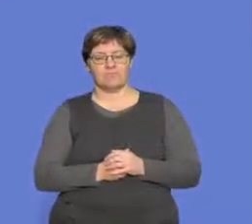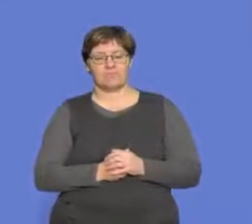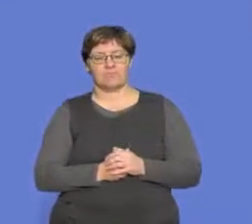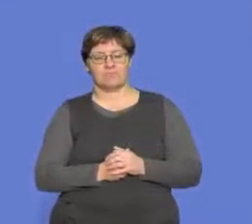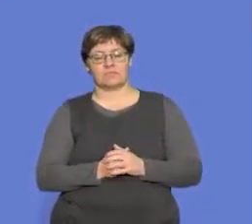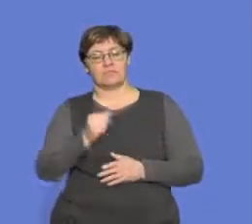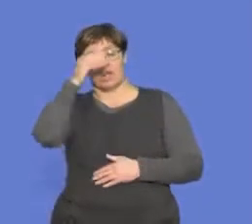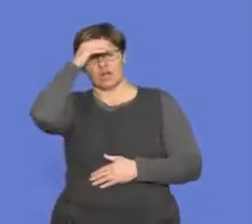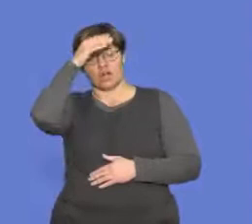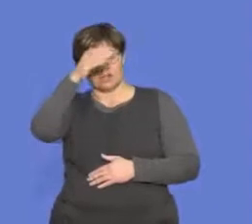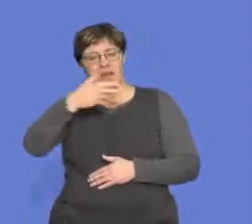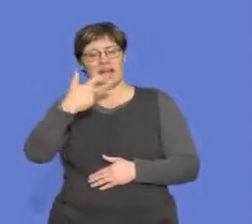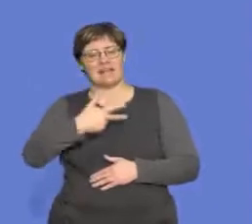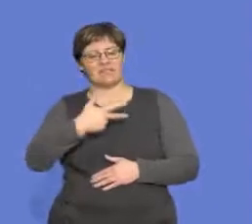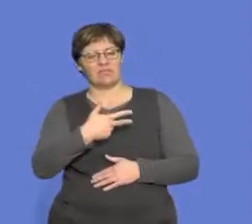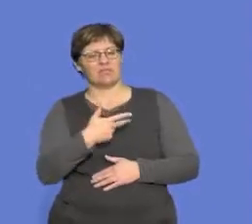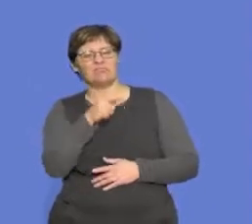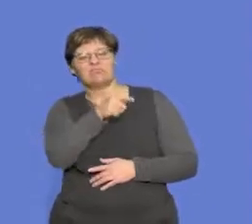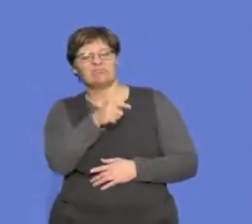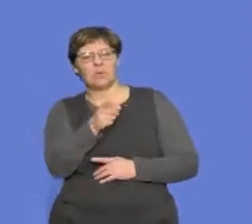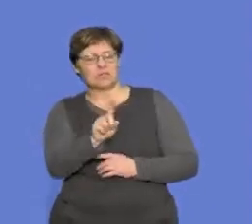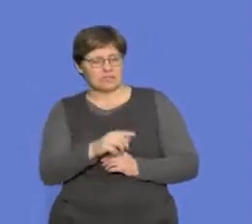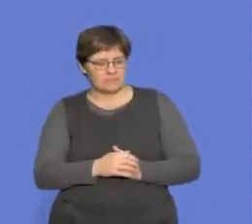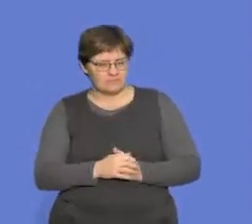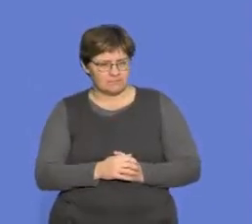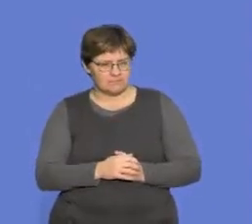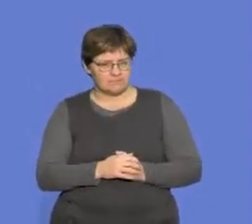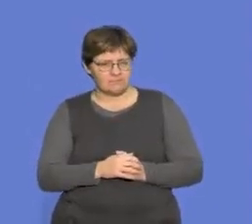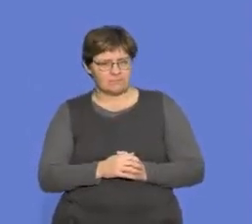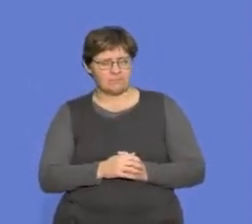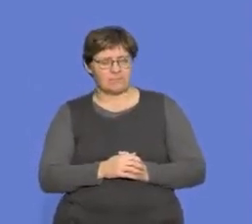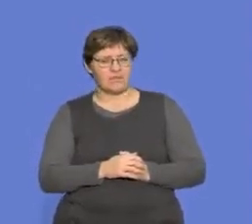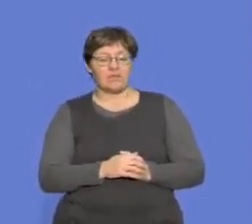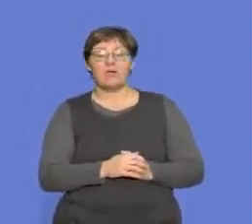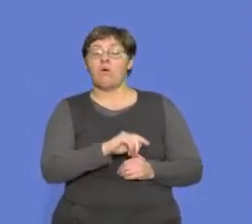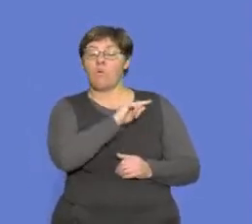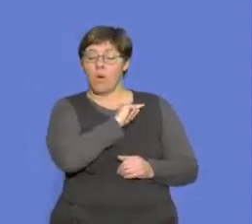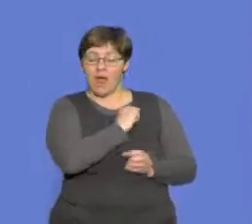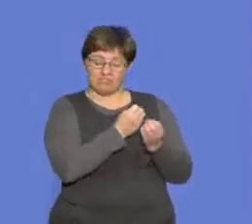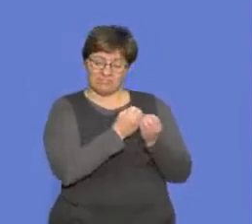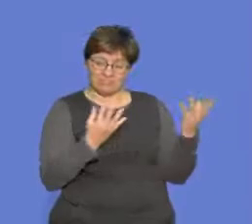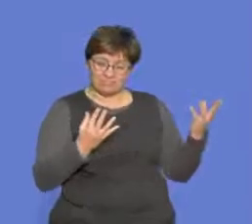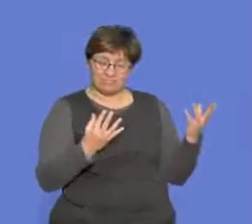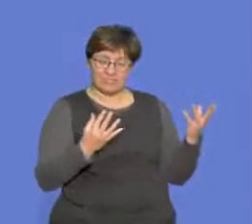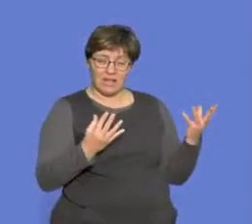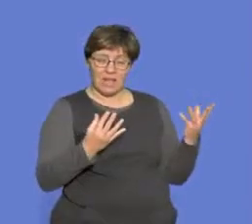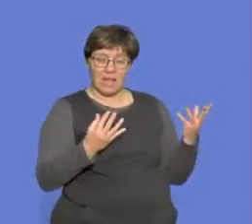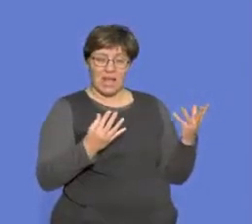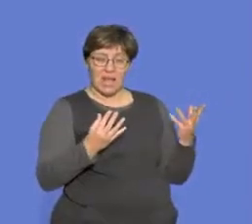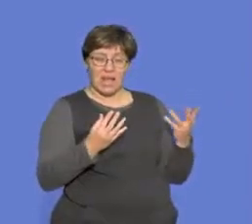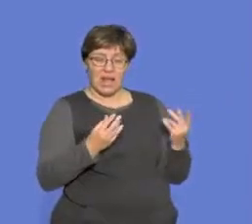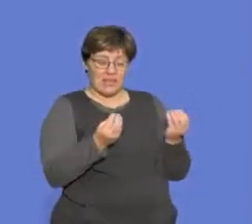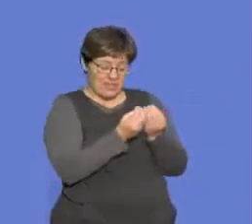So let's look at the concept of what classification schemes are. Let's understand that due to the vast numbers of organisms